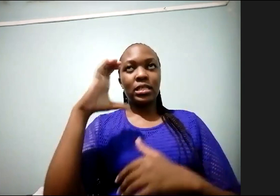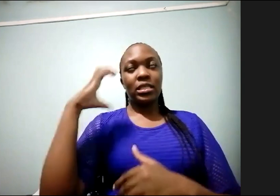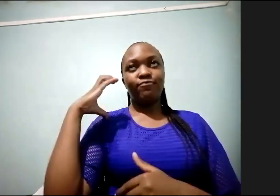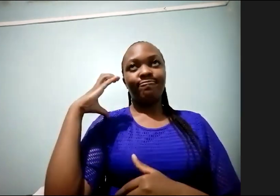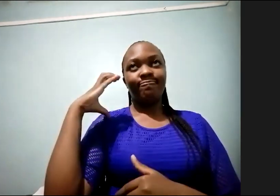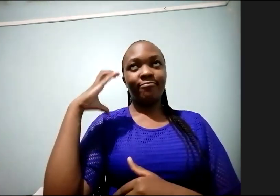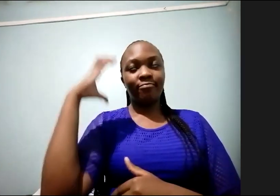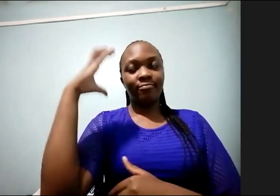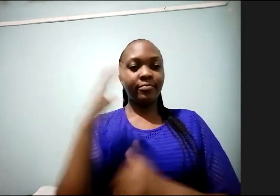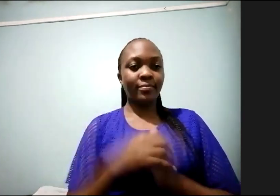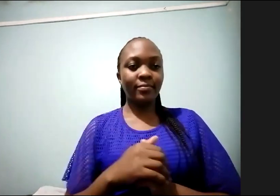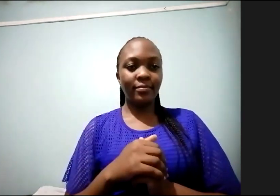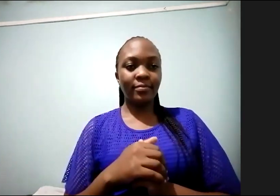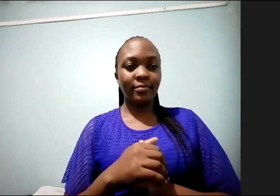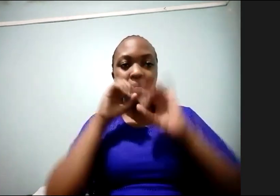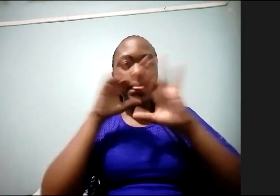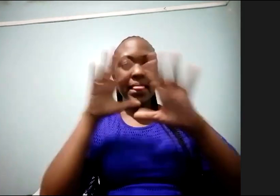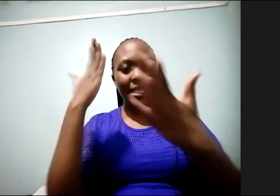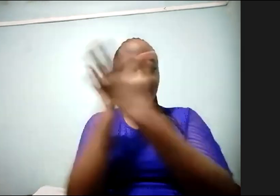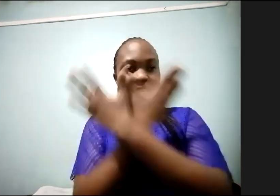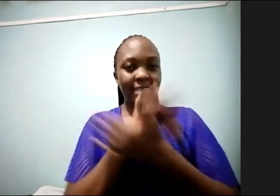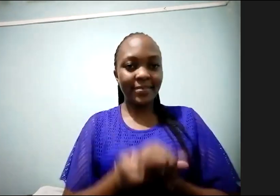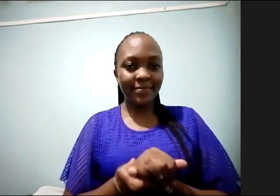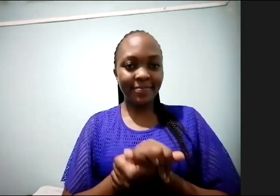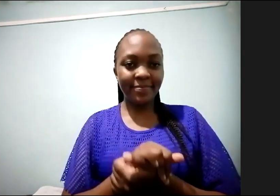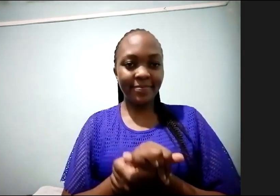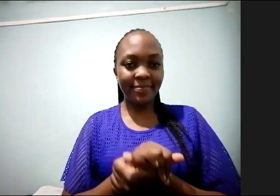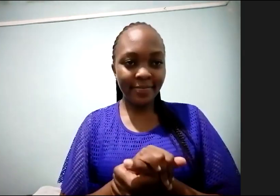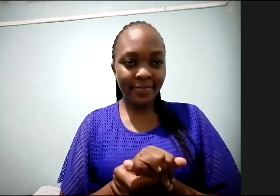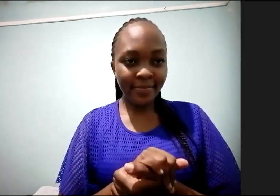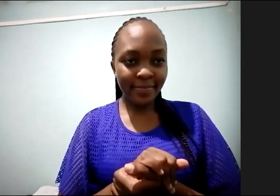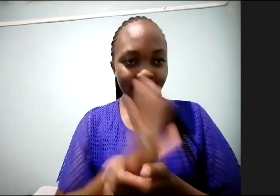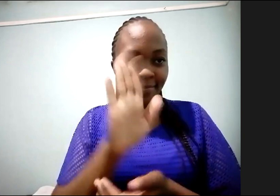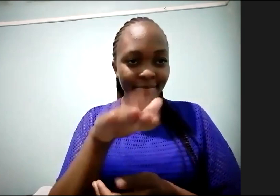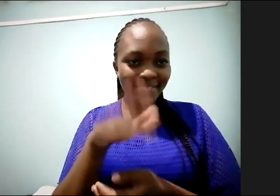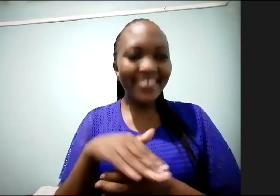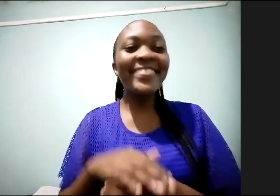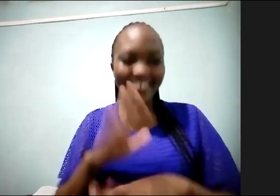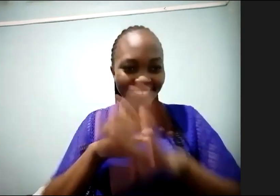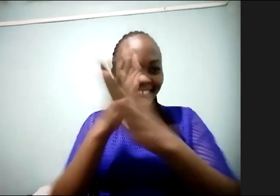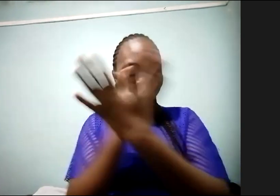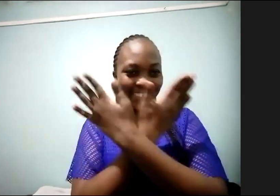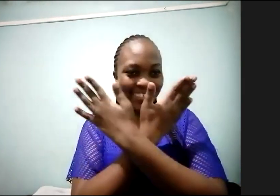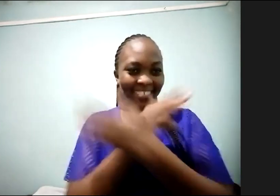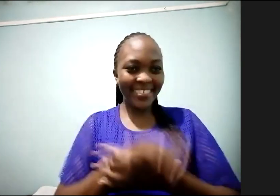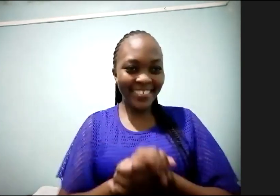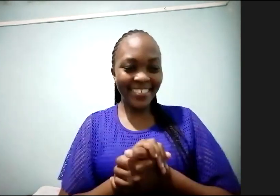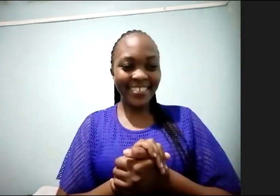Thank you too. Have a blessed one too. Hello, before we go. Yes.